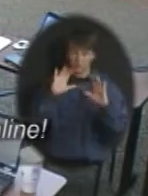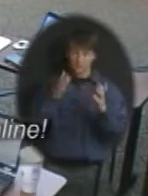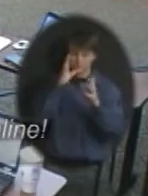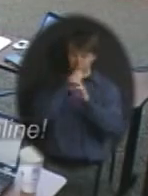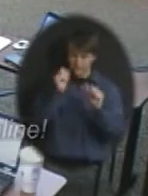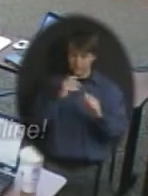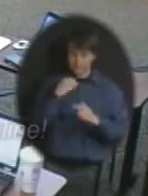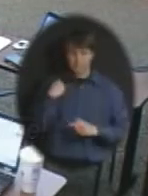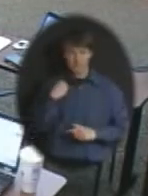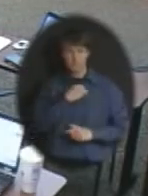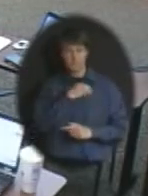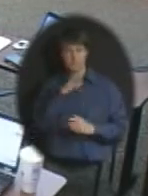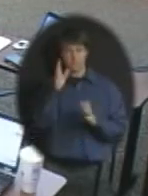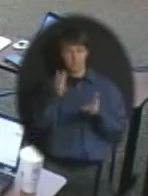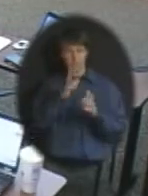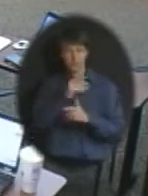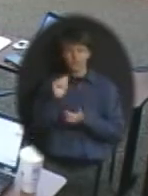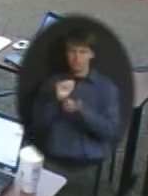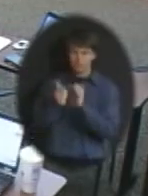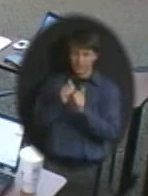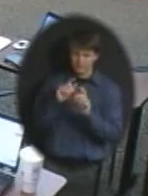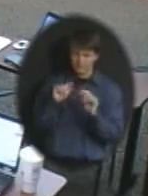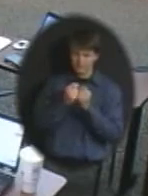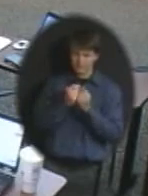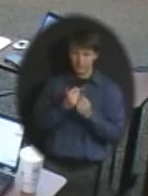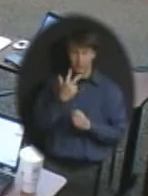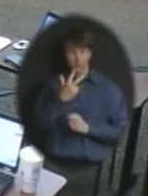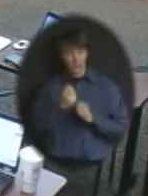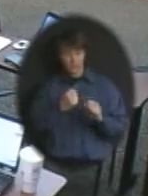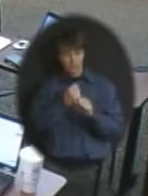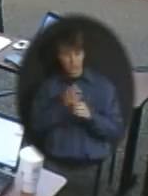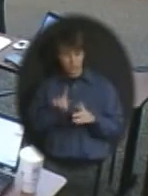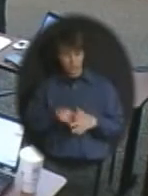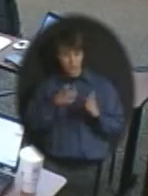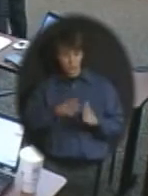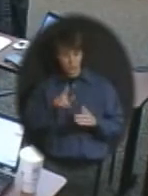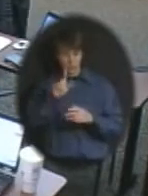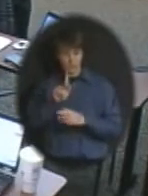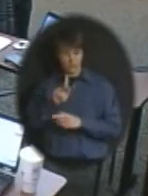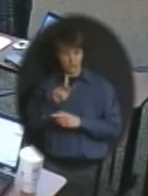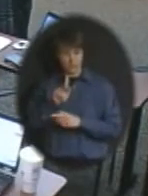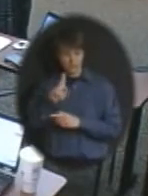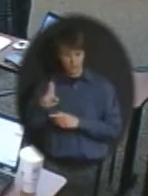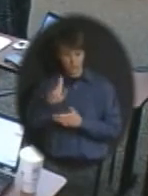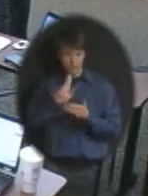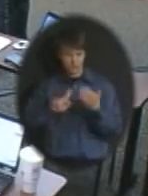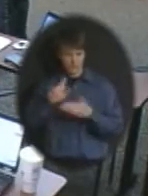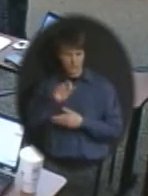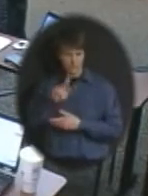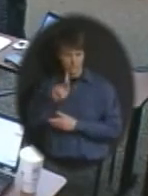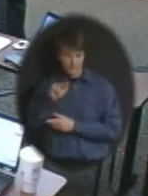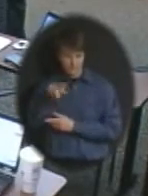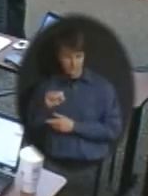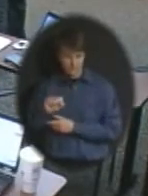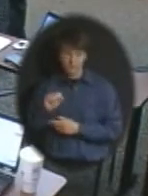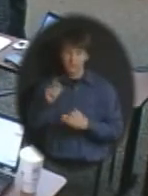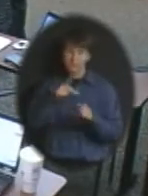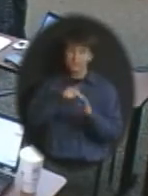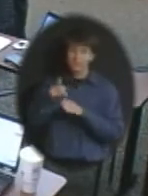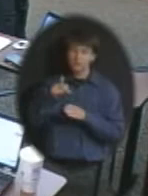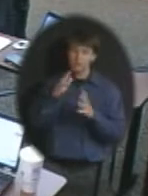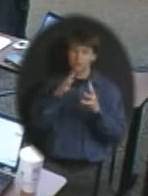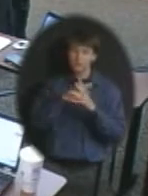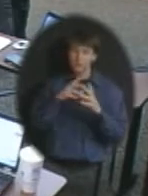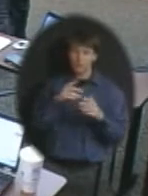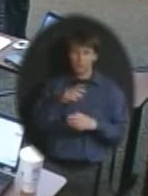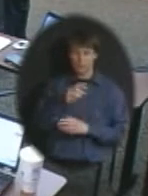of the basketball and track teams, Don was a 3-year starter at the University of Kansas. His professional football career included stints with the New